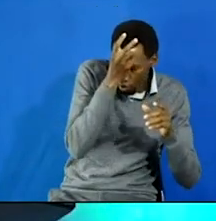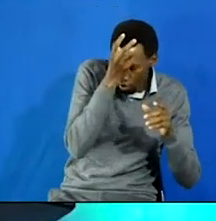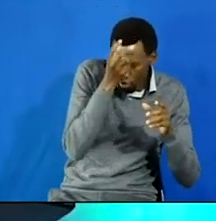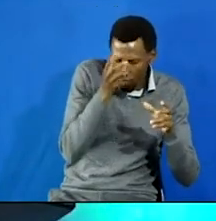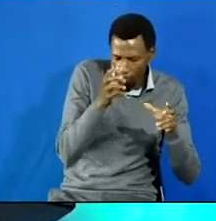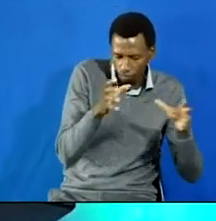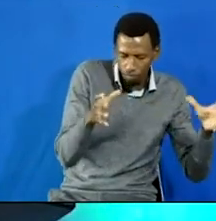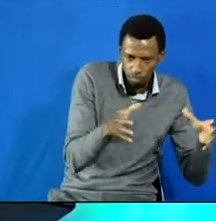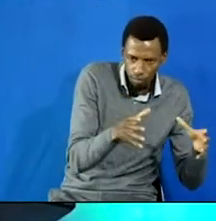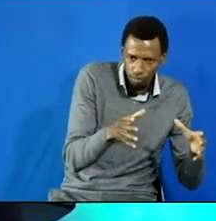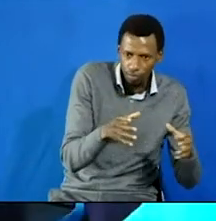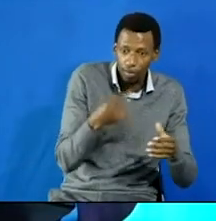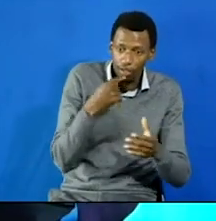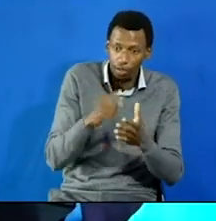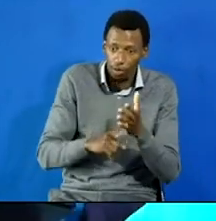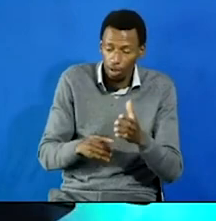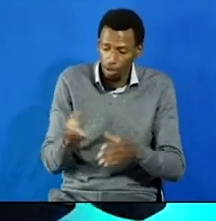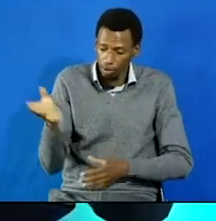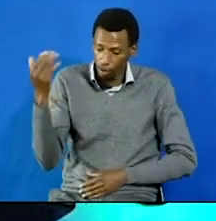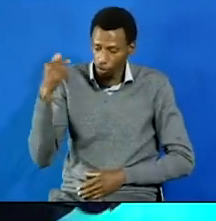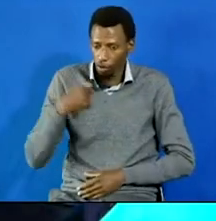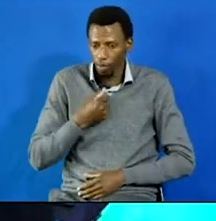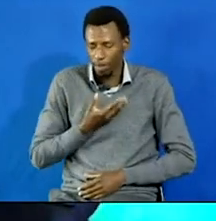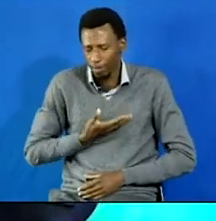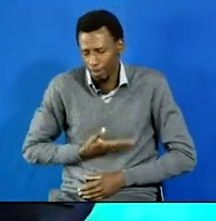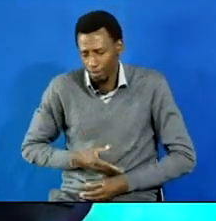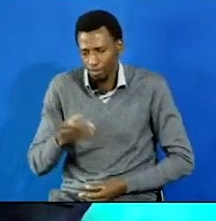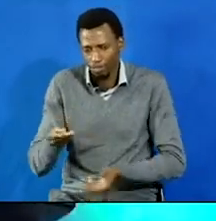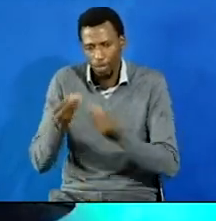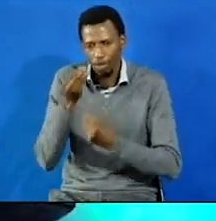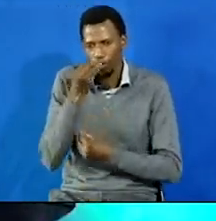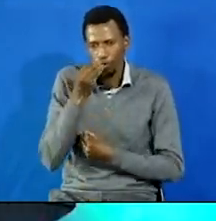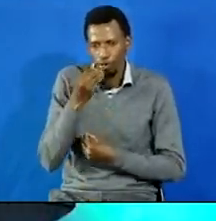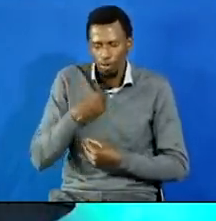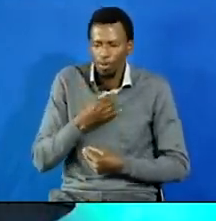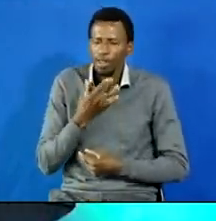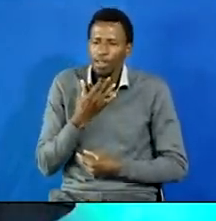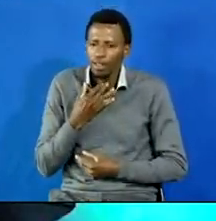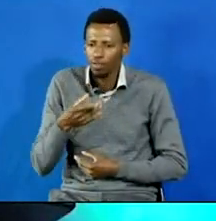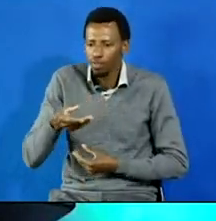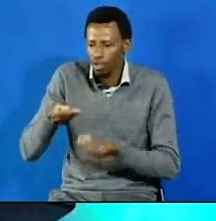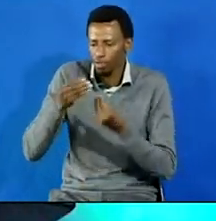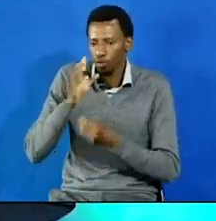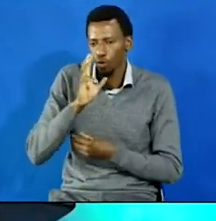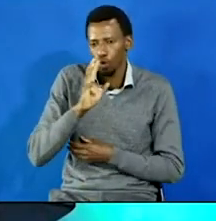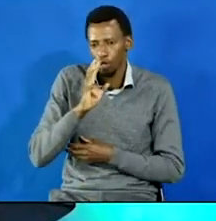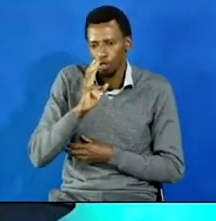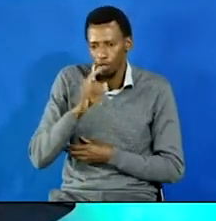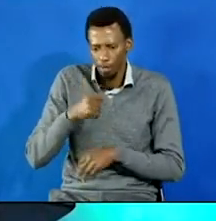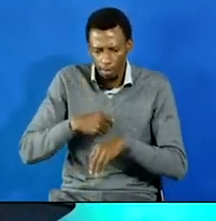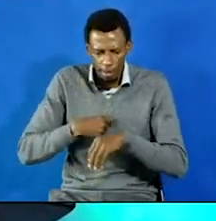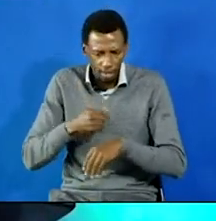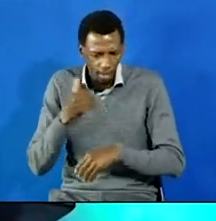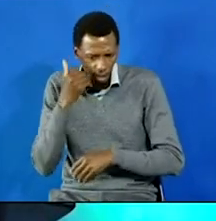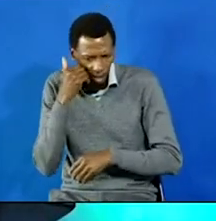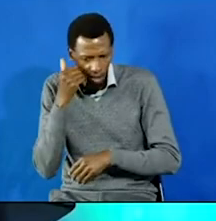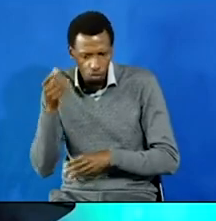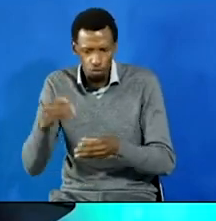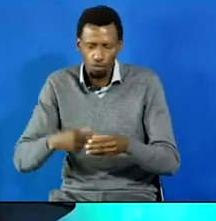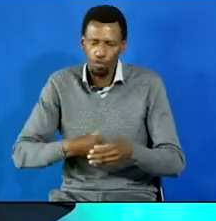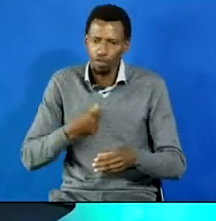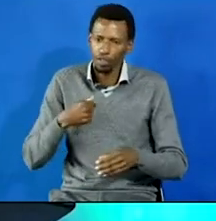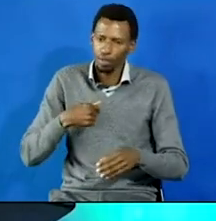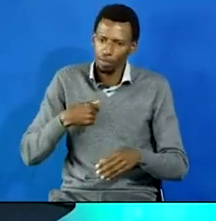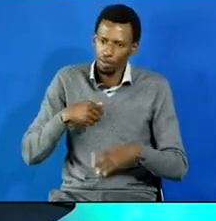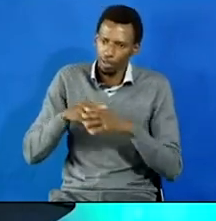gave me food. I was thirsty and you gave me clothes. I was sick, you visited me in hospital. I was in prison,